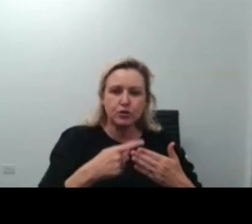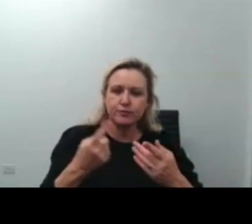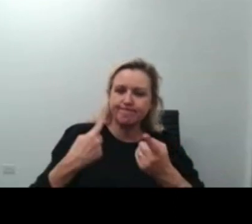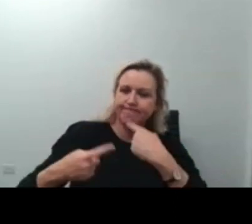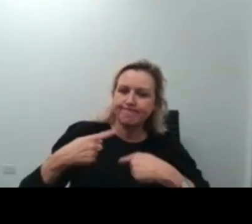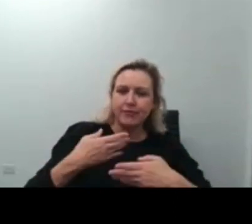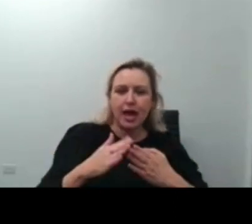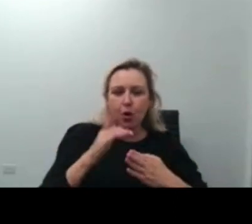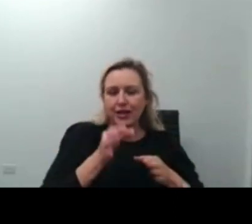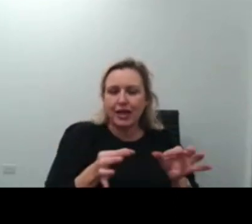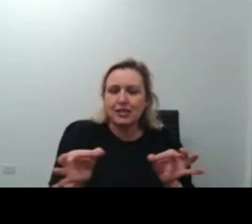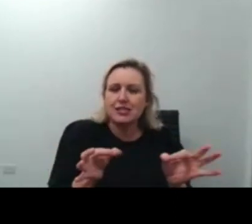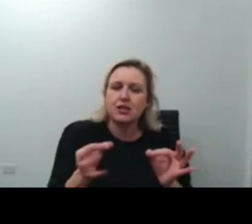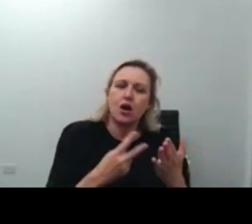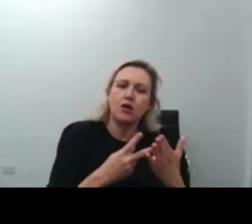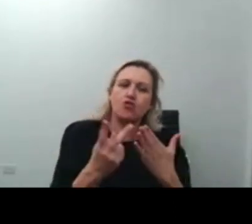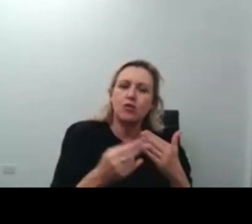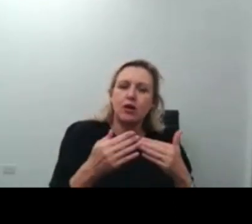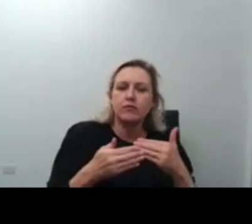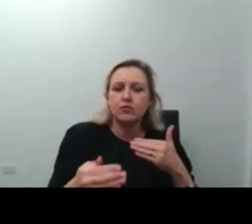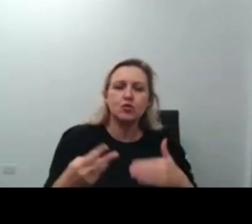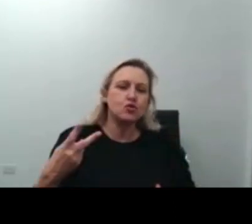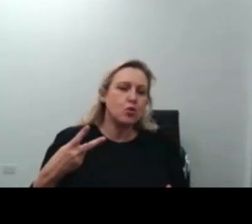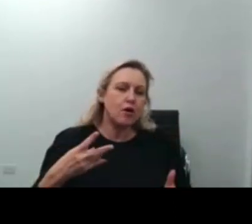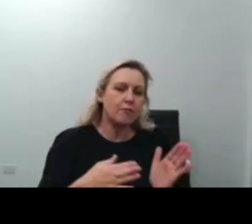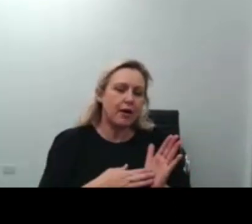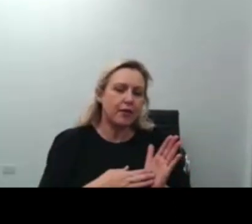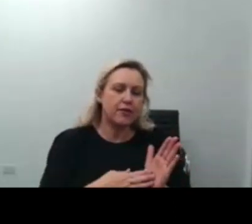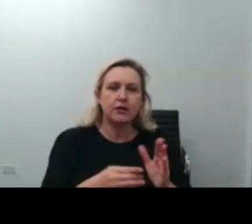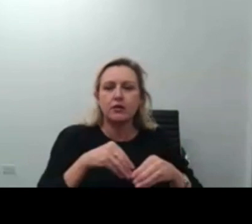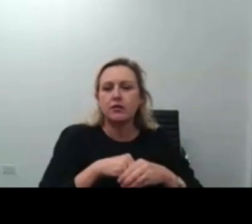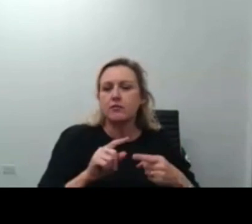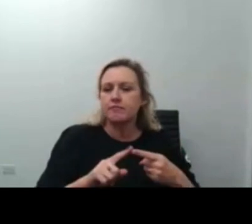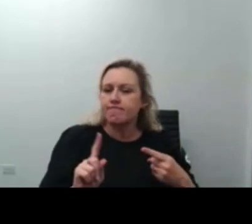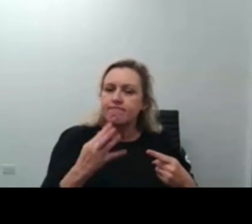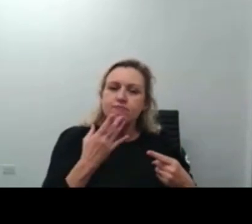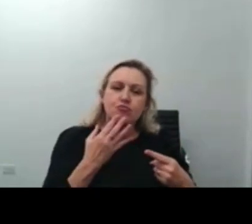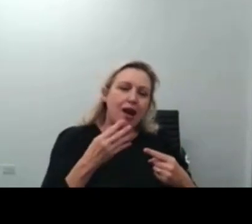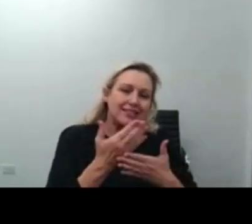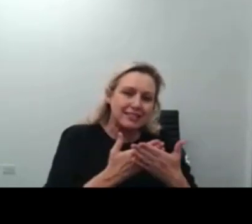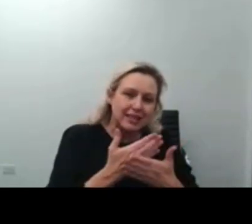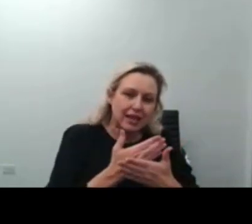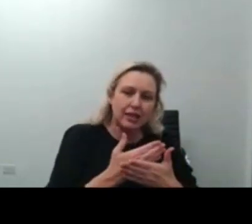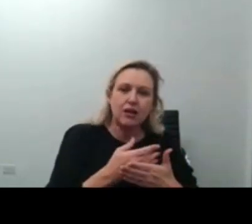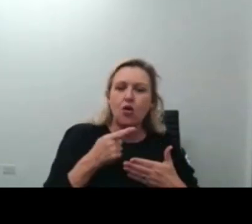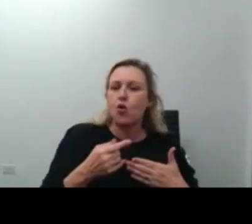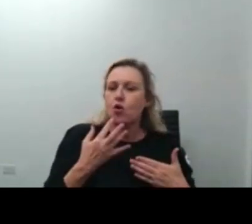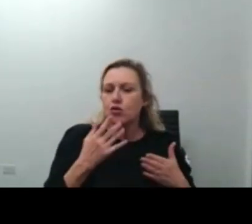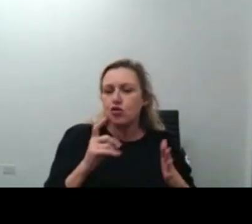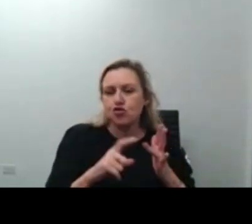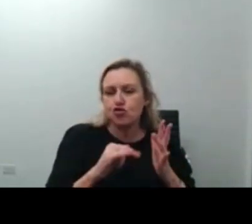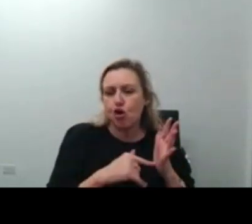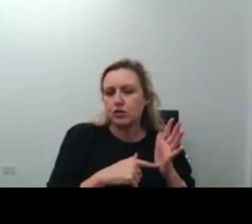next 12 months. These include a pricing study being conducted by the independent or costing study to